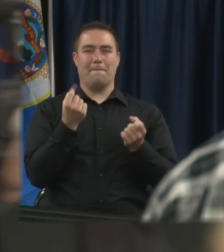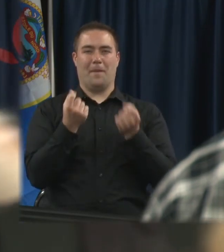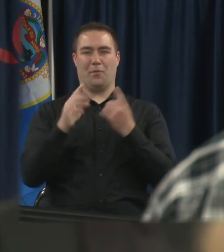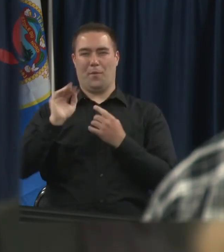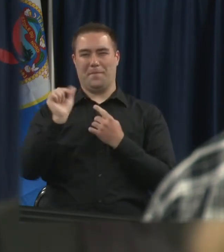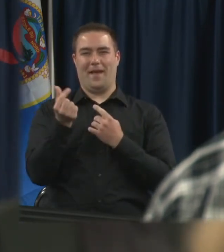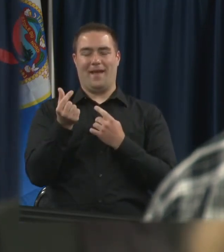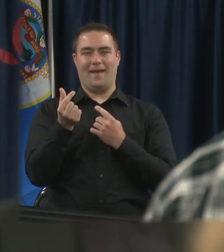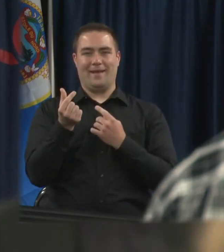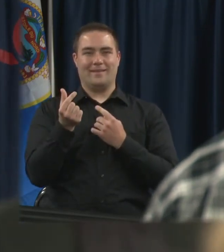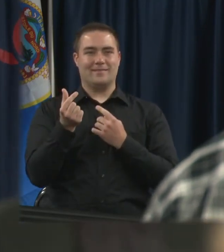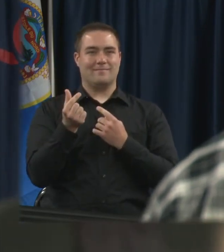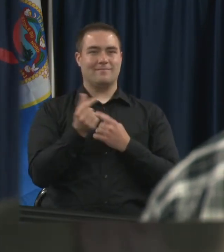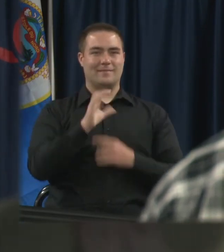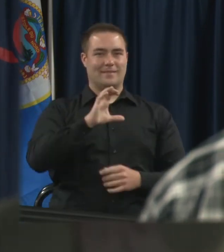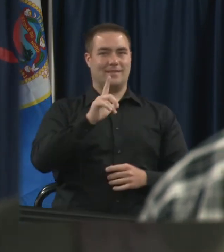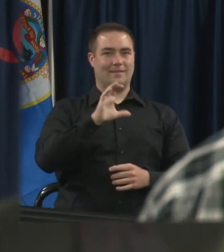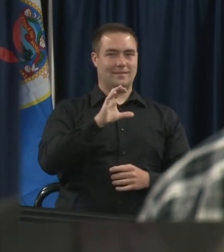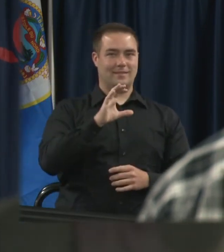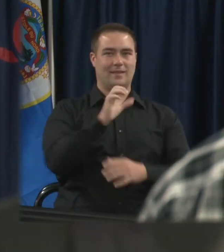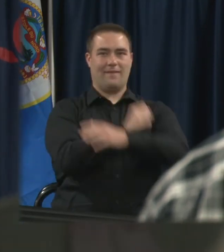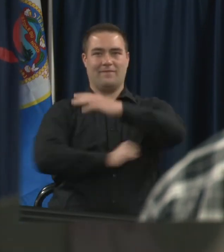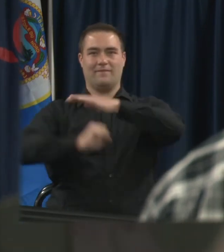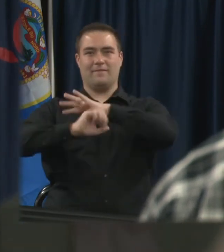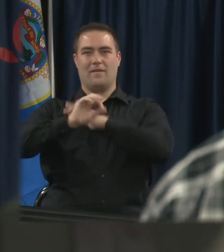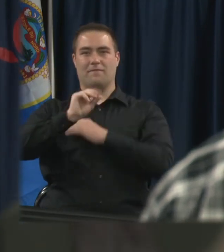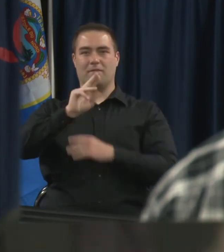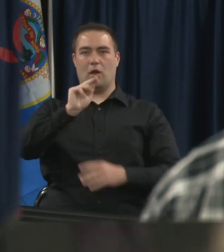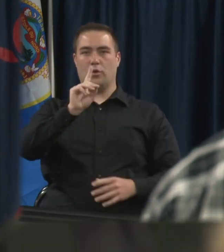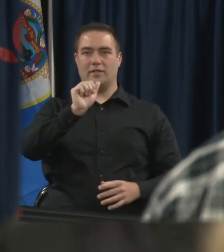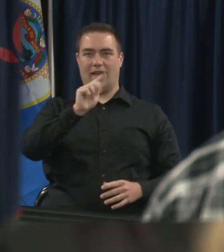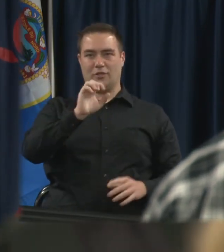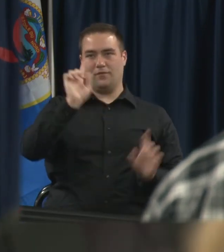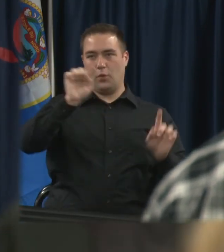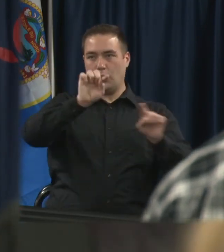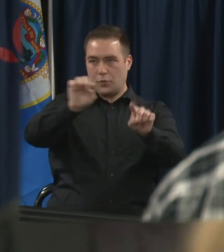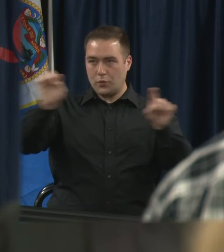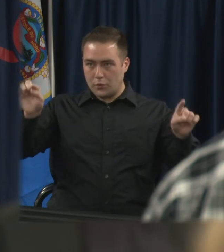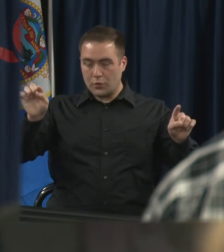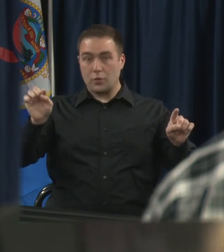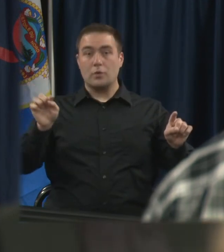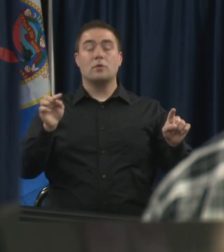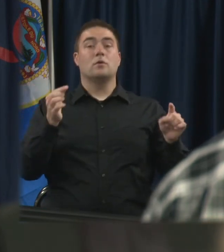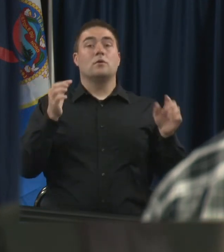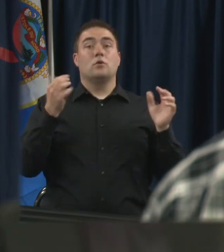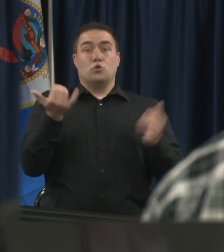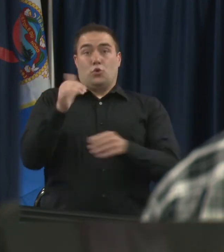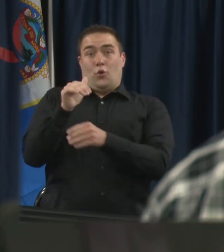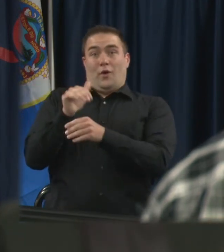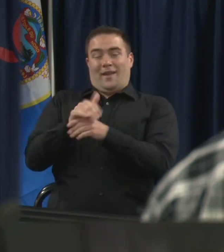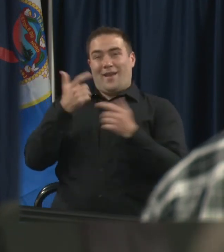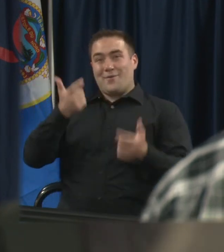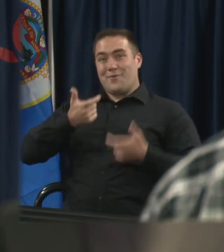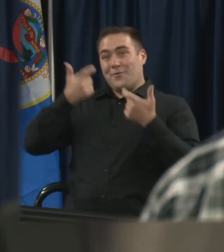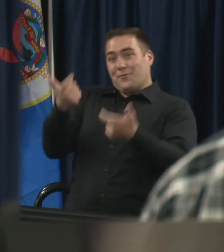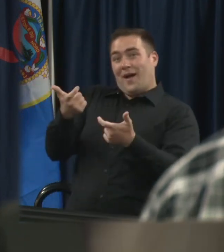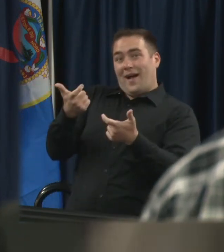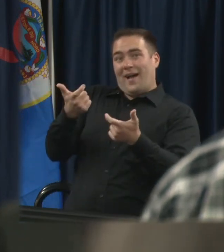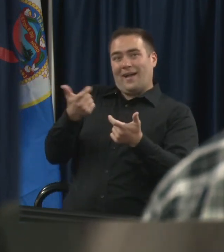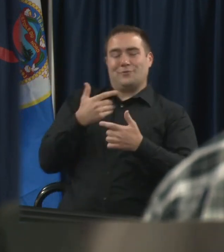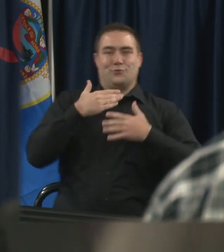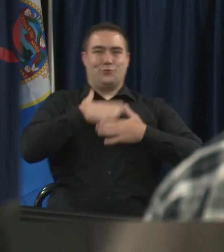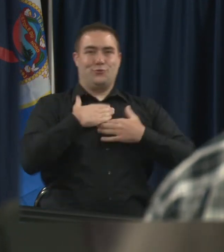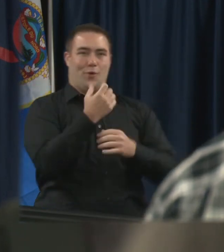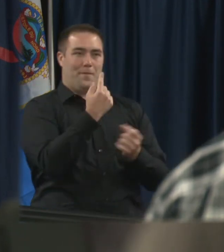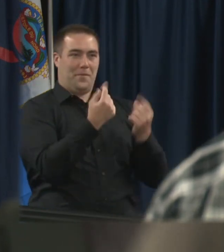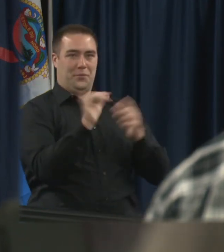table, compliments of the CLC Foundation. We hope you'll enjoy it while you view tonight's premiere at 7 o'clock with your